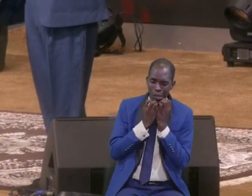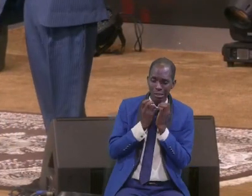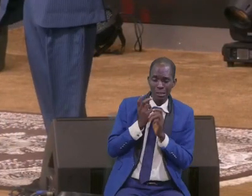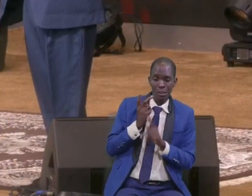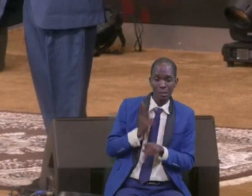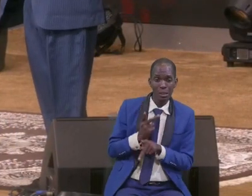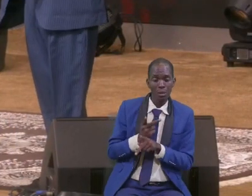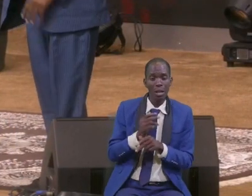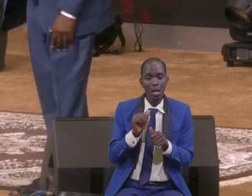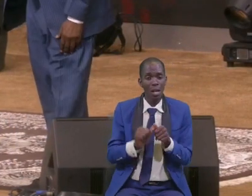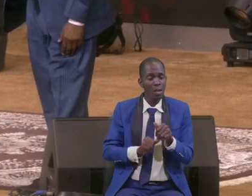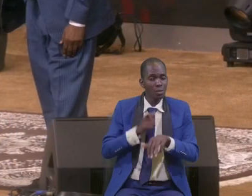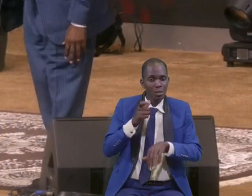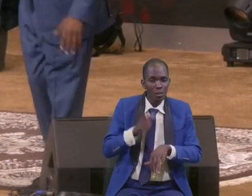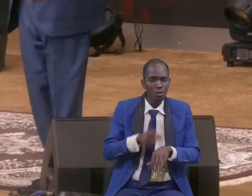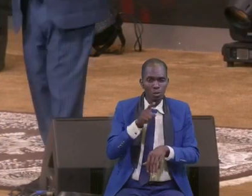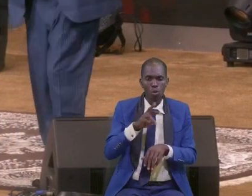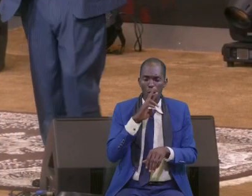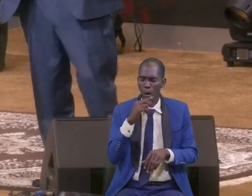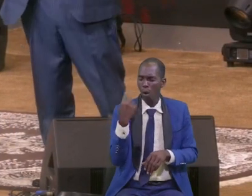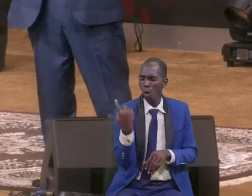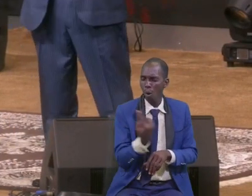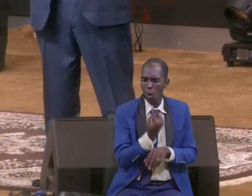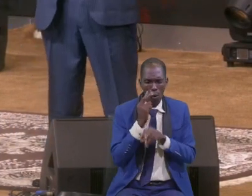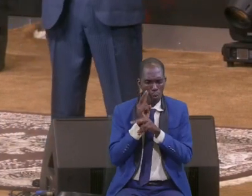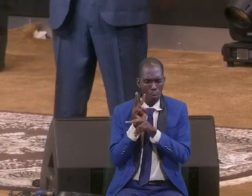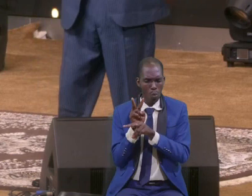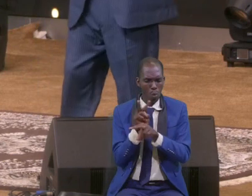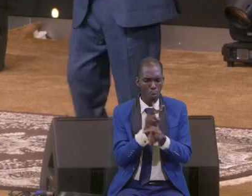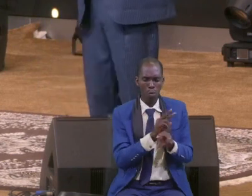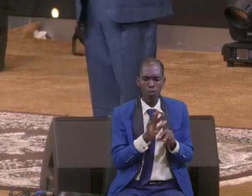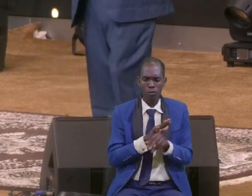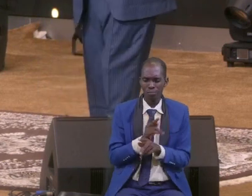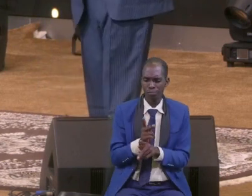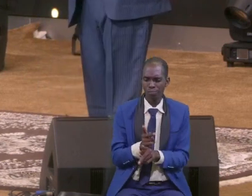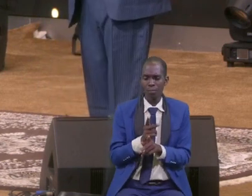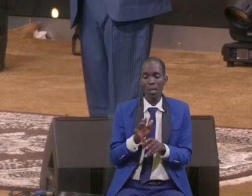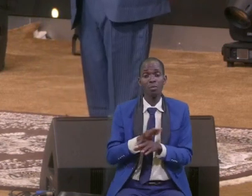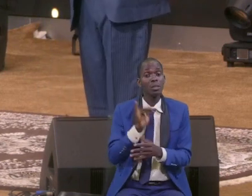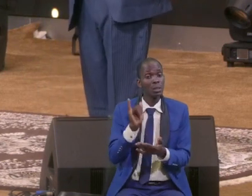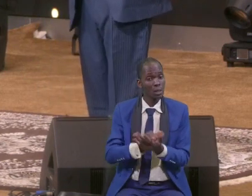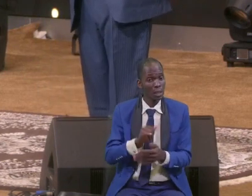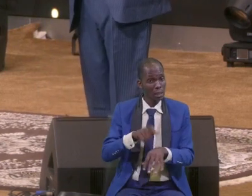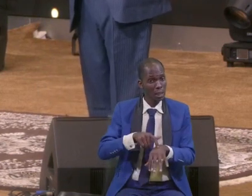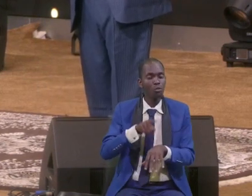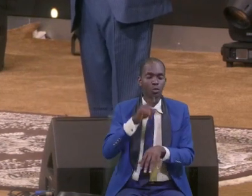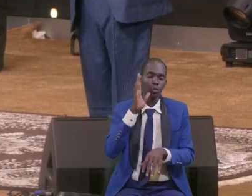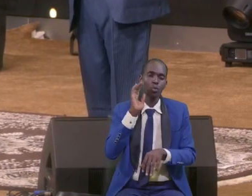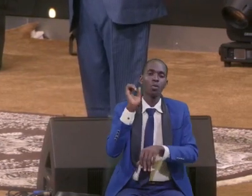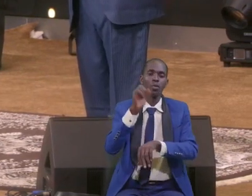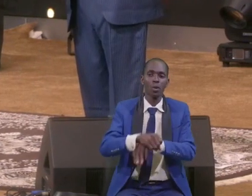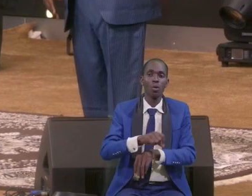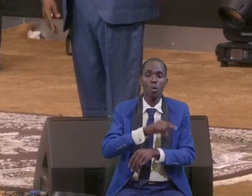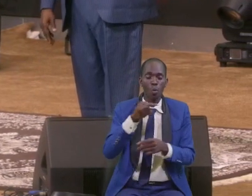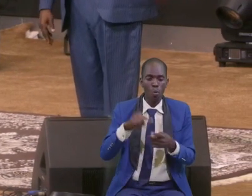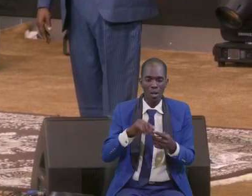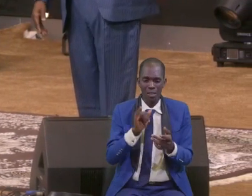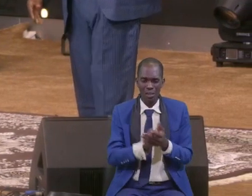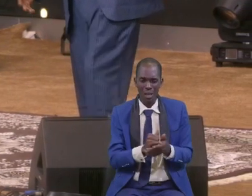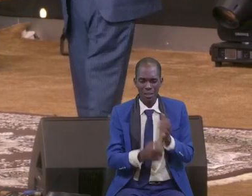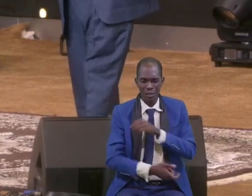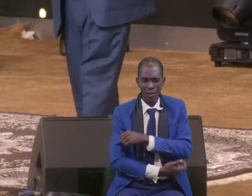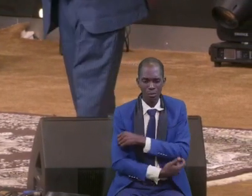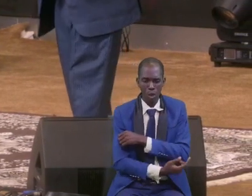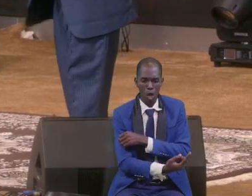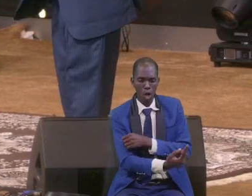every time you're watchful, that's the time we overcome. And when the beginning of that thing comes, and a